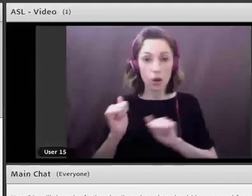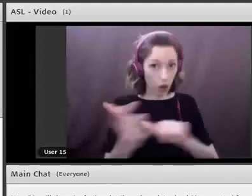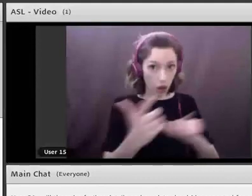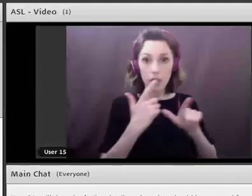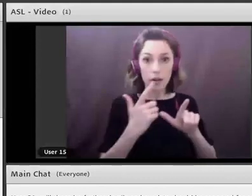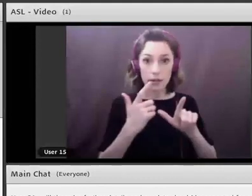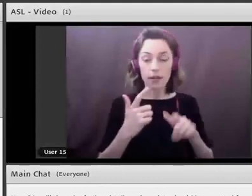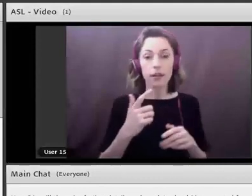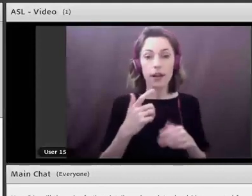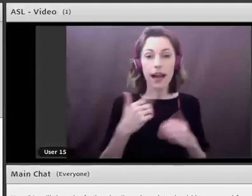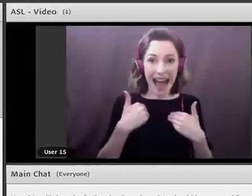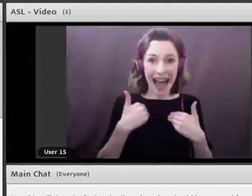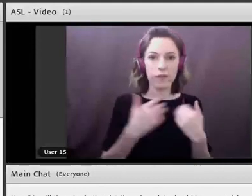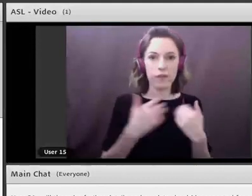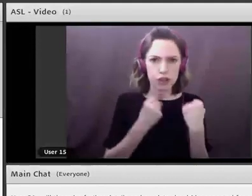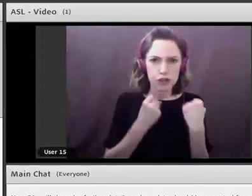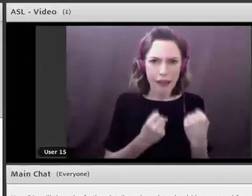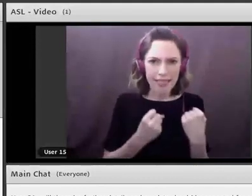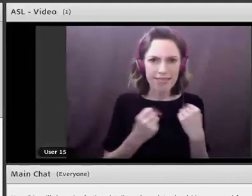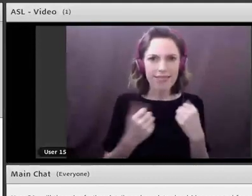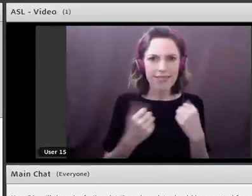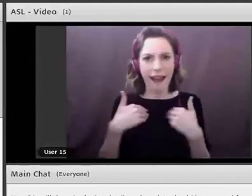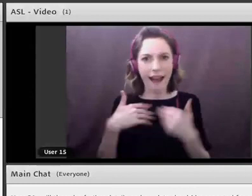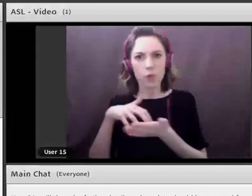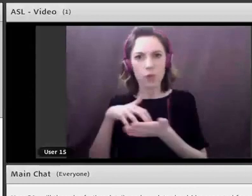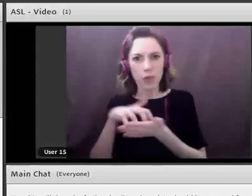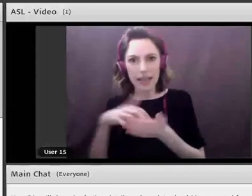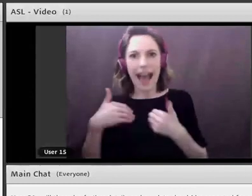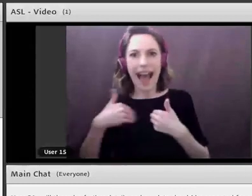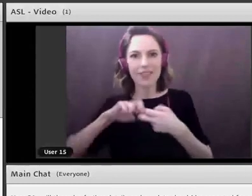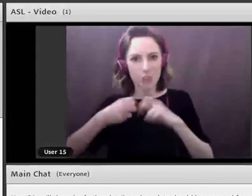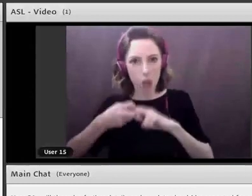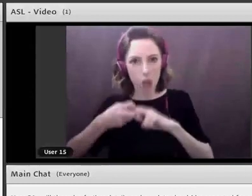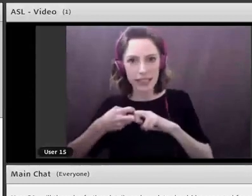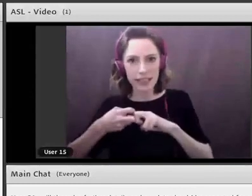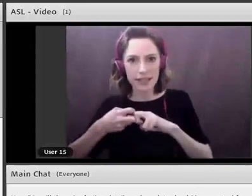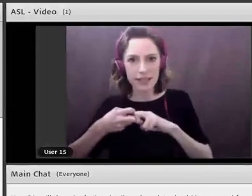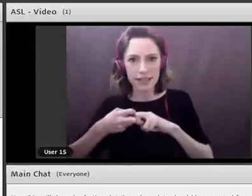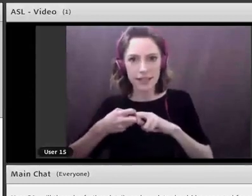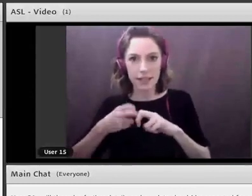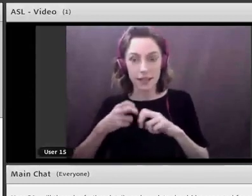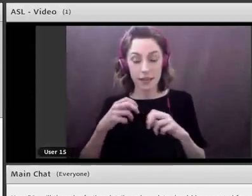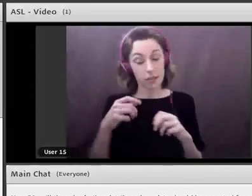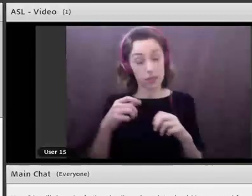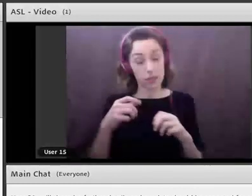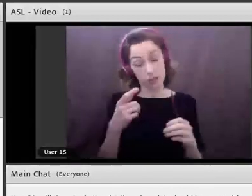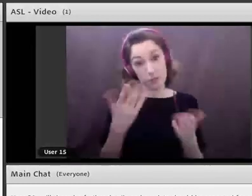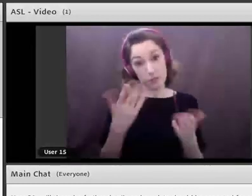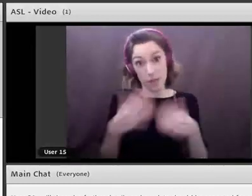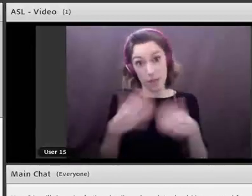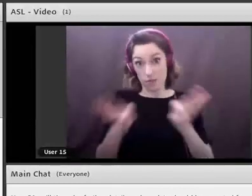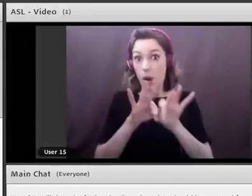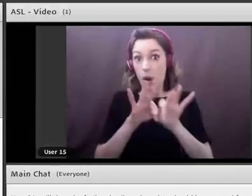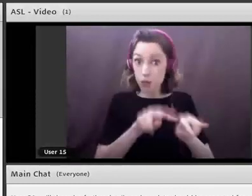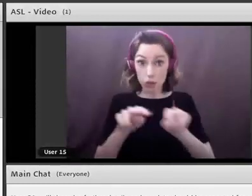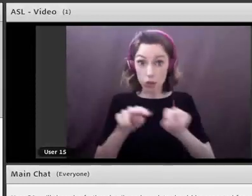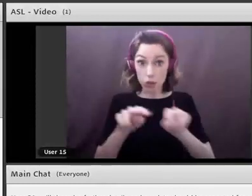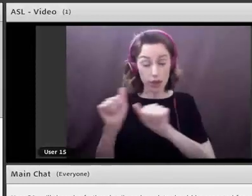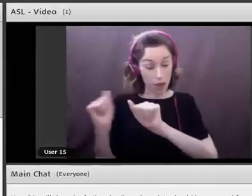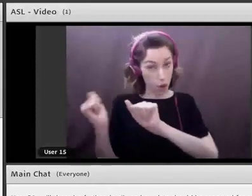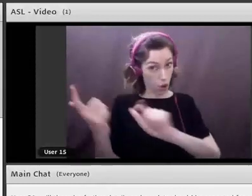that that looking at all levels of functioning are important when trying to figure